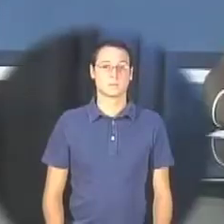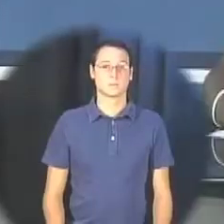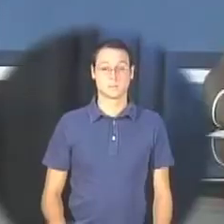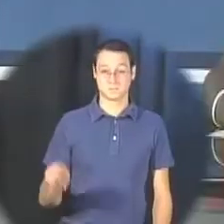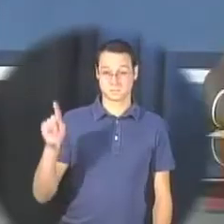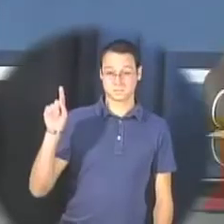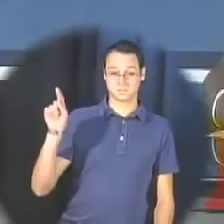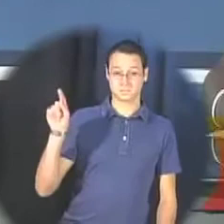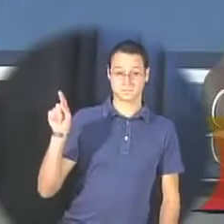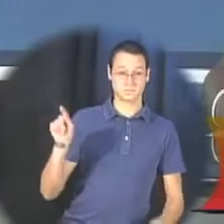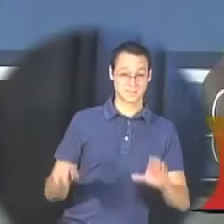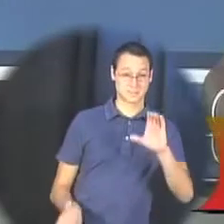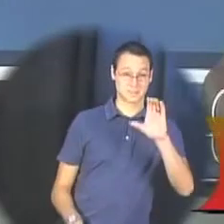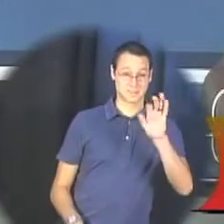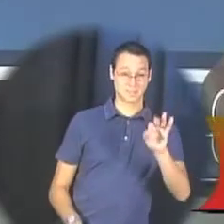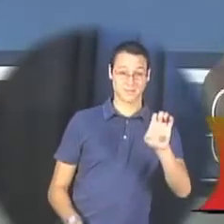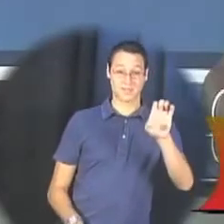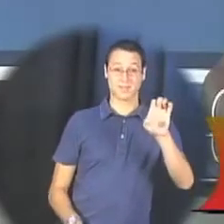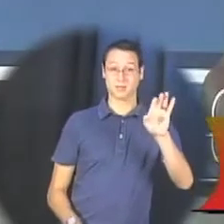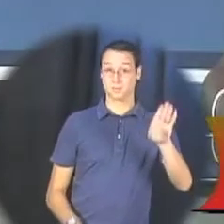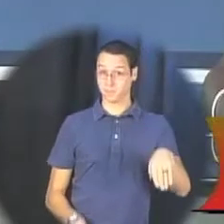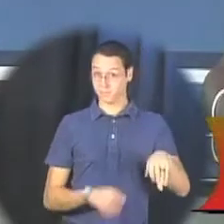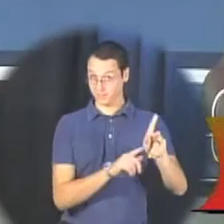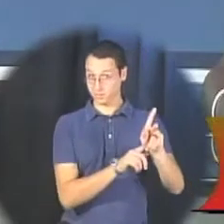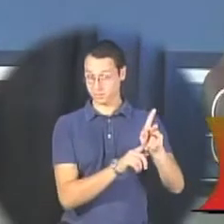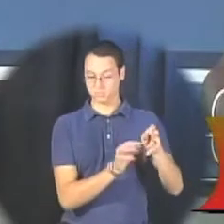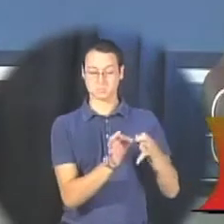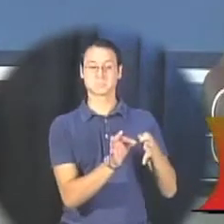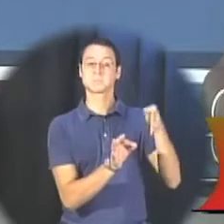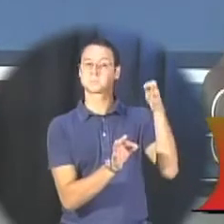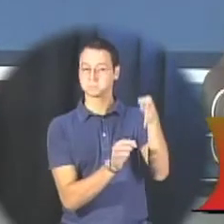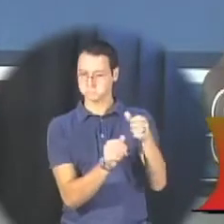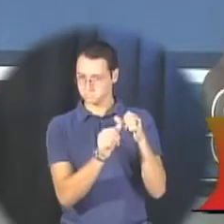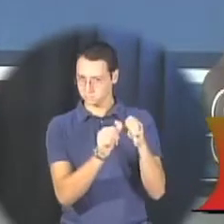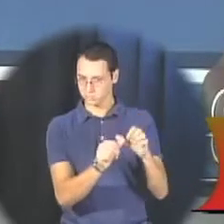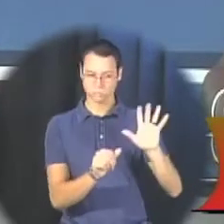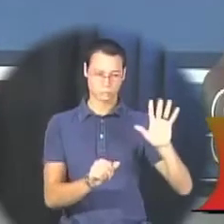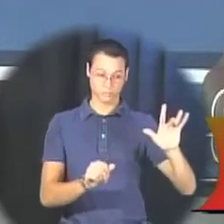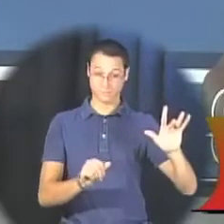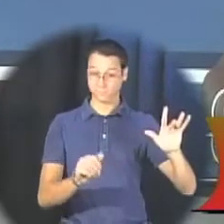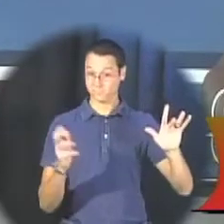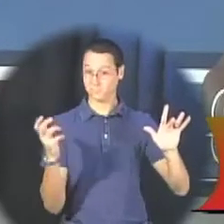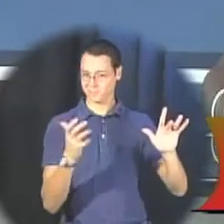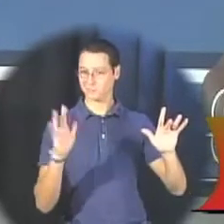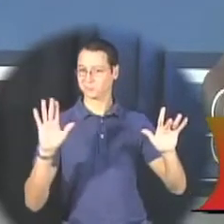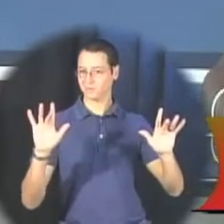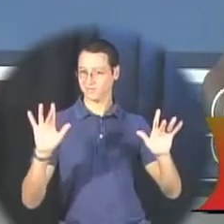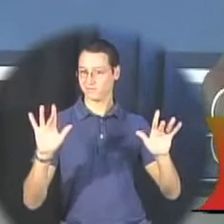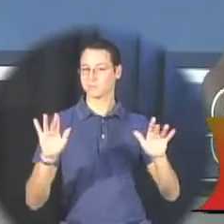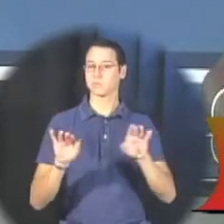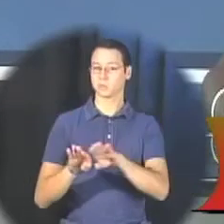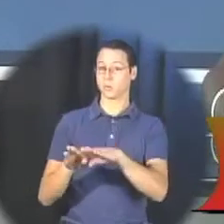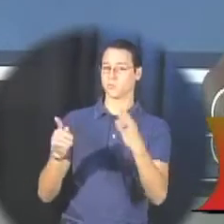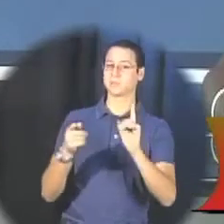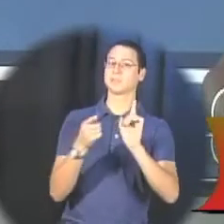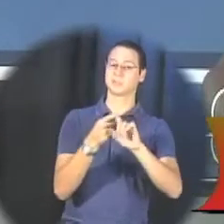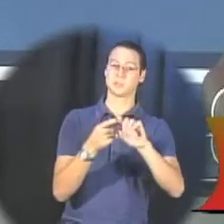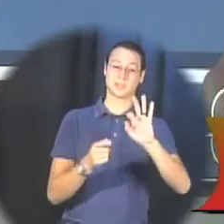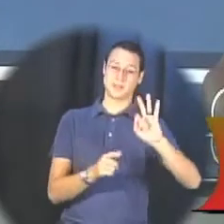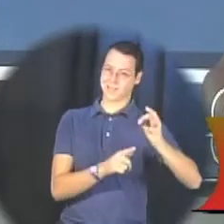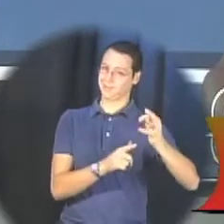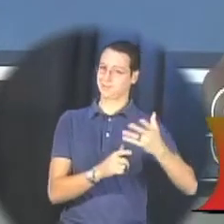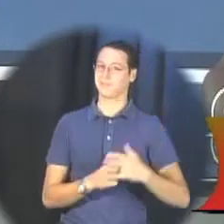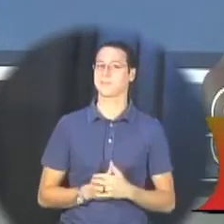The CFE Credit Union has extended the $25 matching funds deadline to October 9th, if you open a new account here at our branch here at